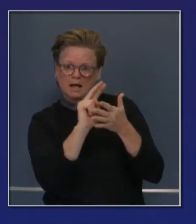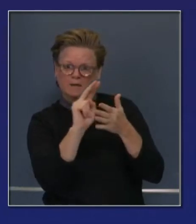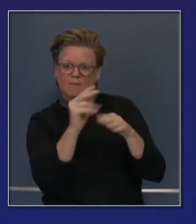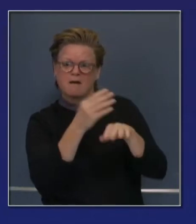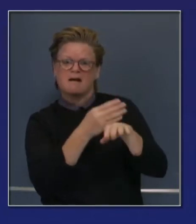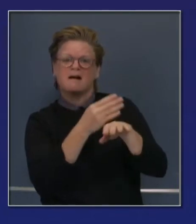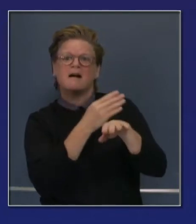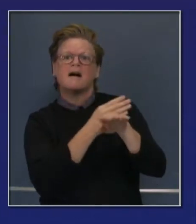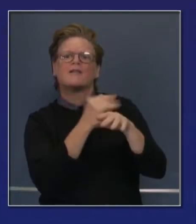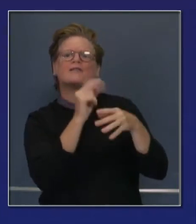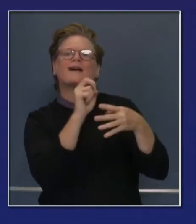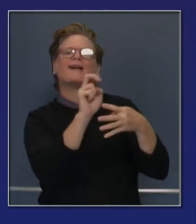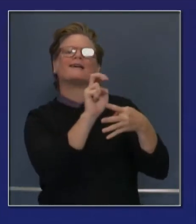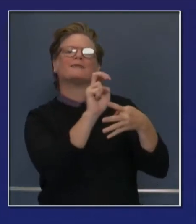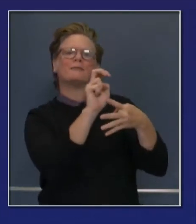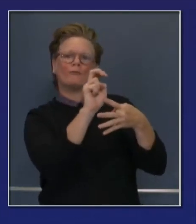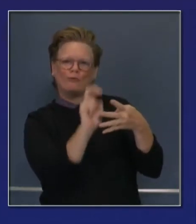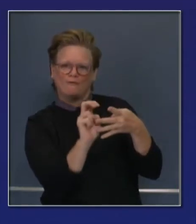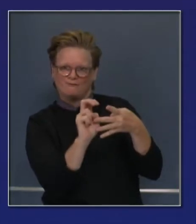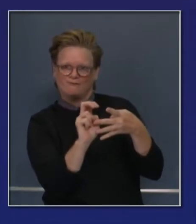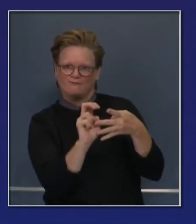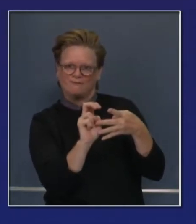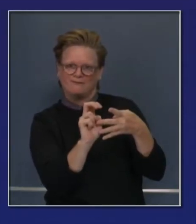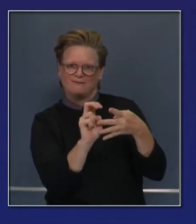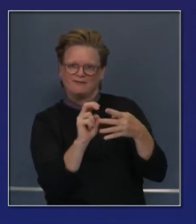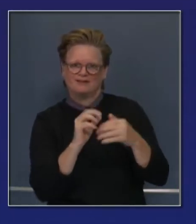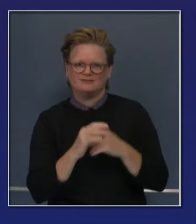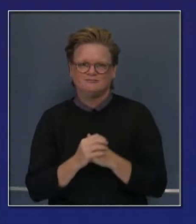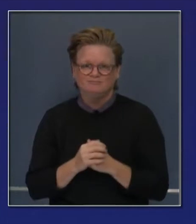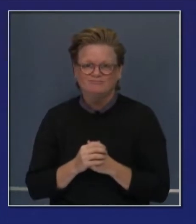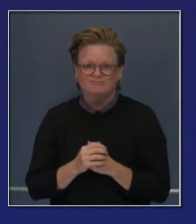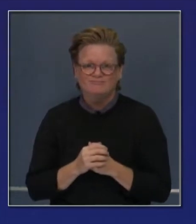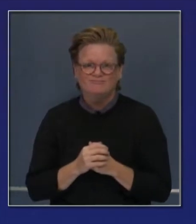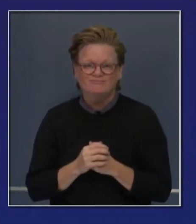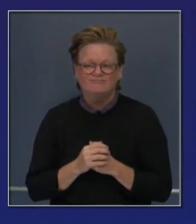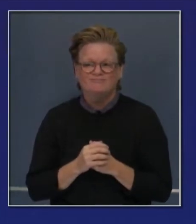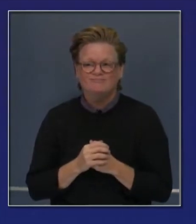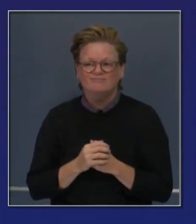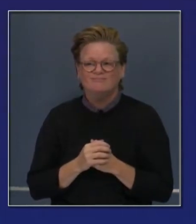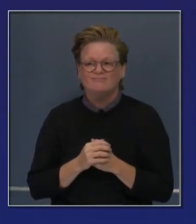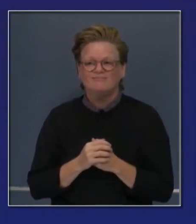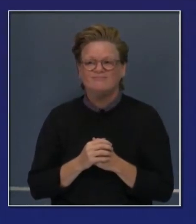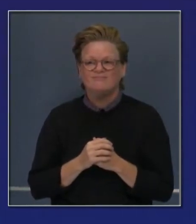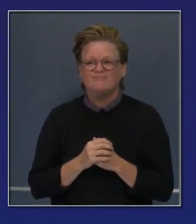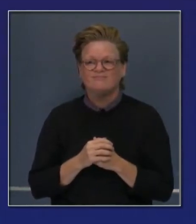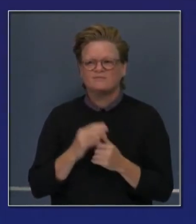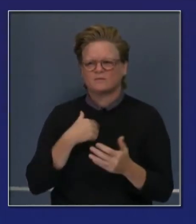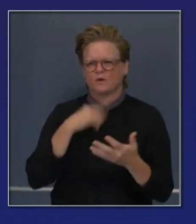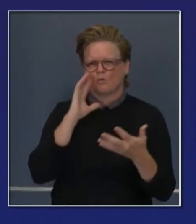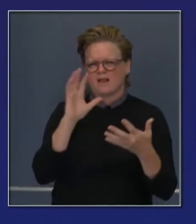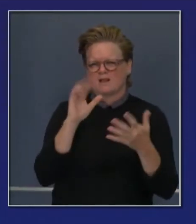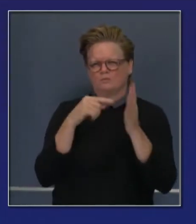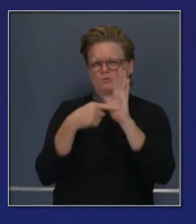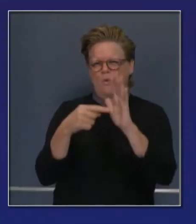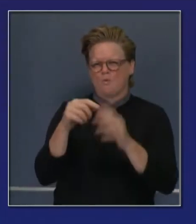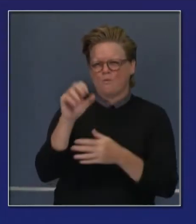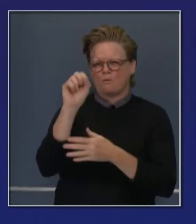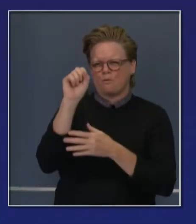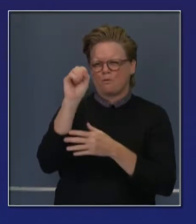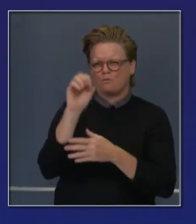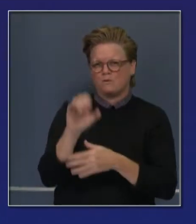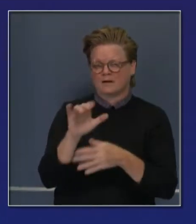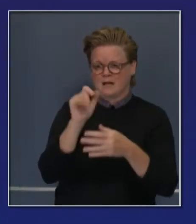here in a moment, we want to extend that period of time even beyond 2 weeks as it relates to